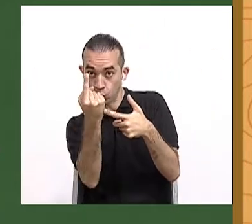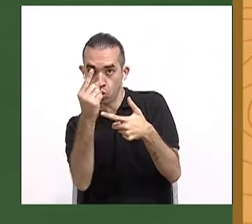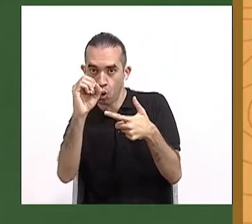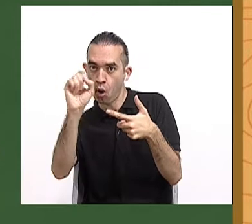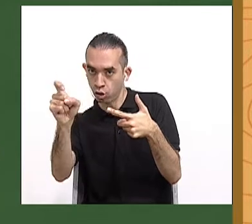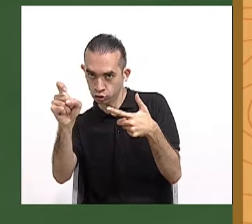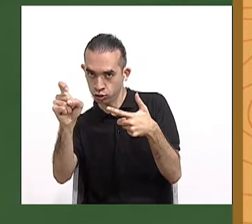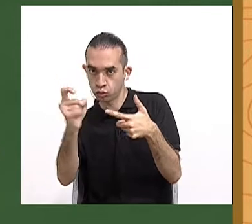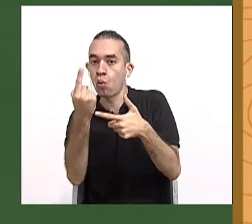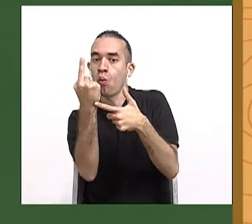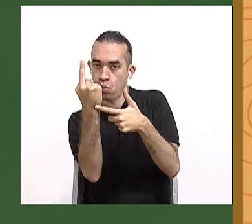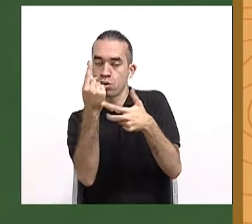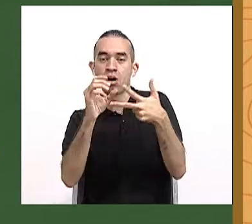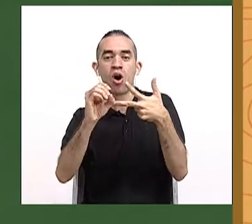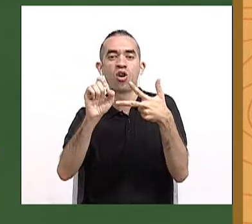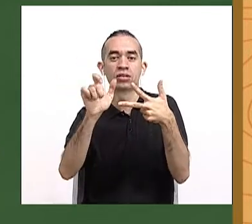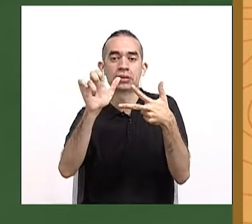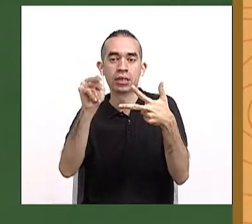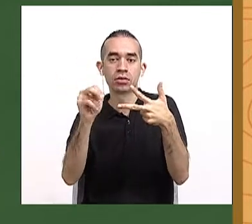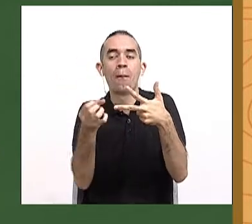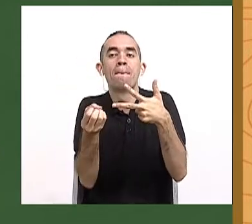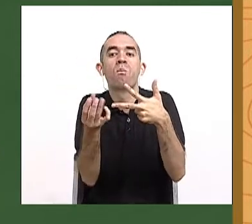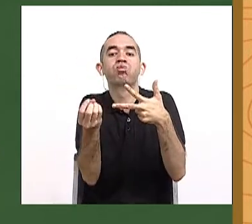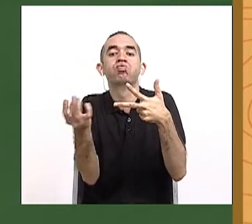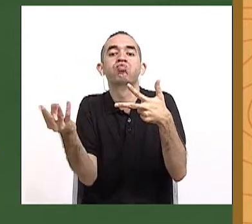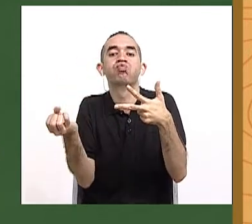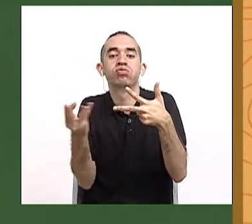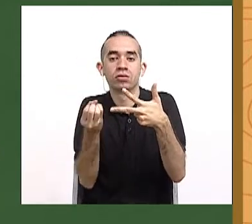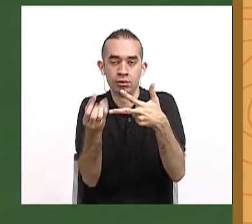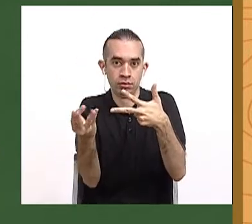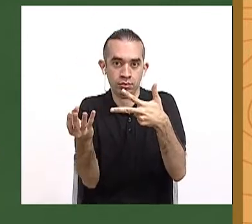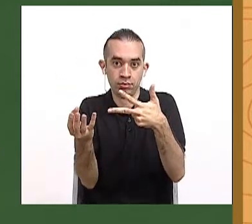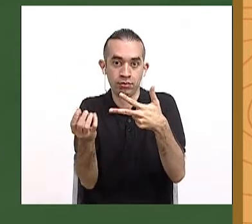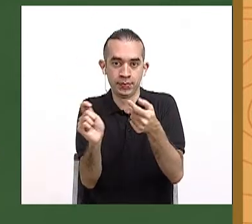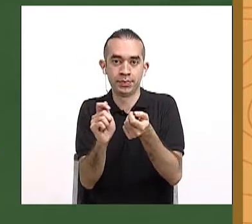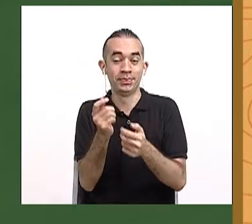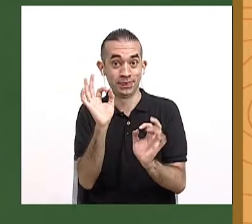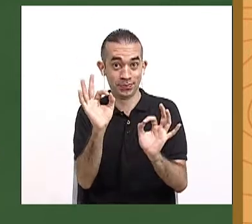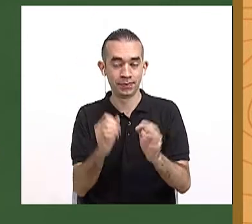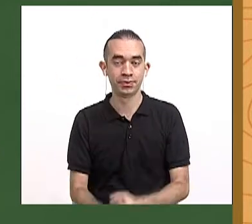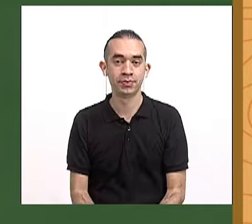is singular, and oxen represents plural.